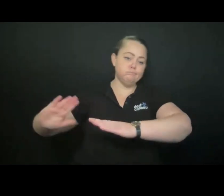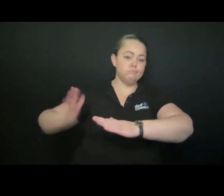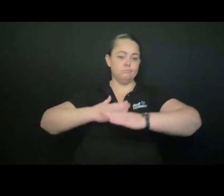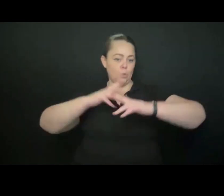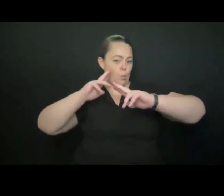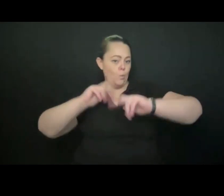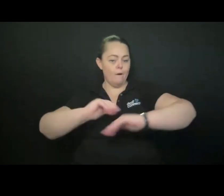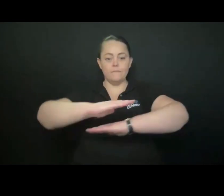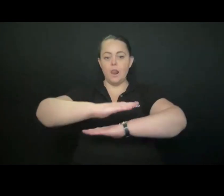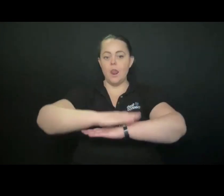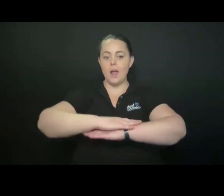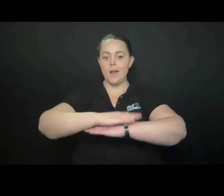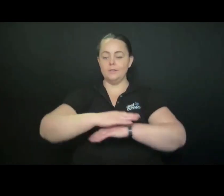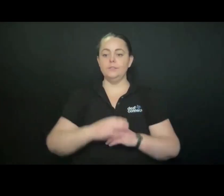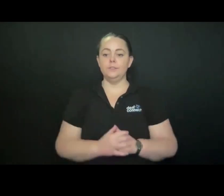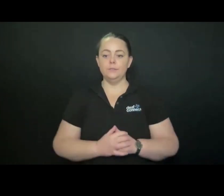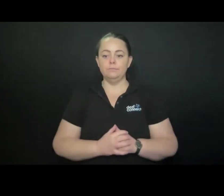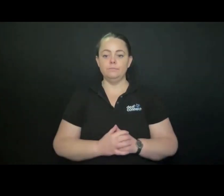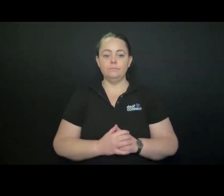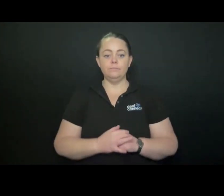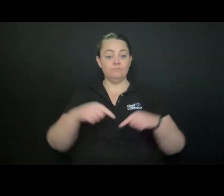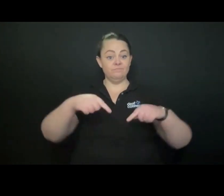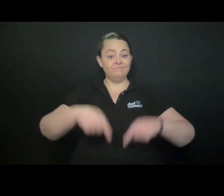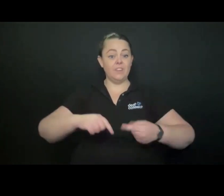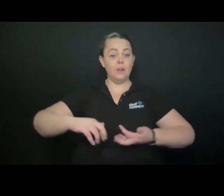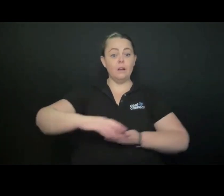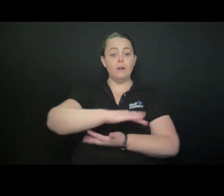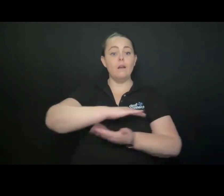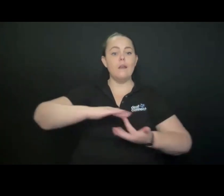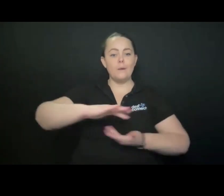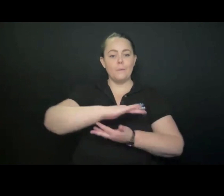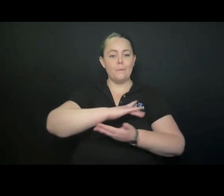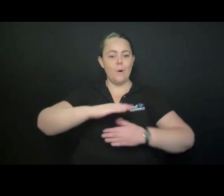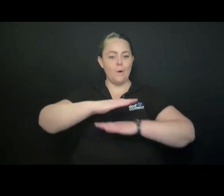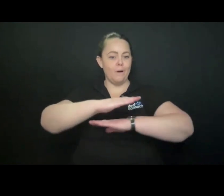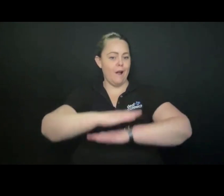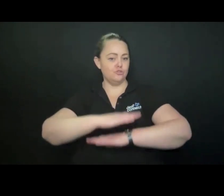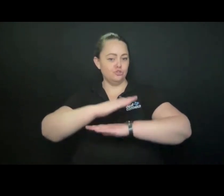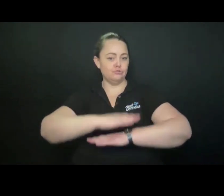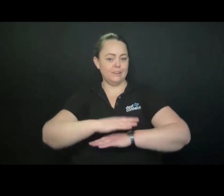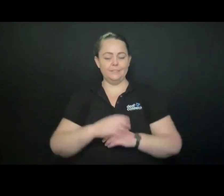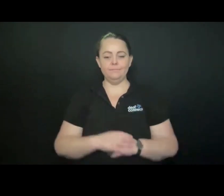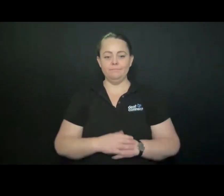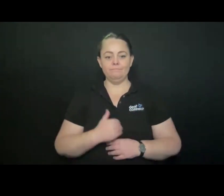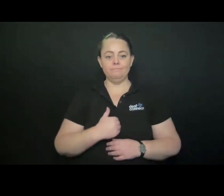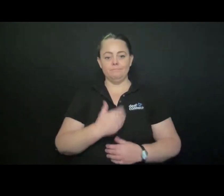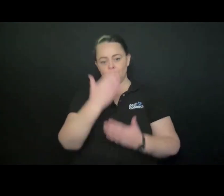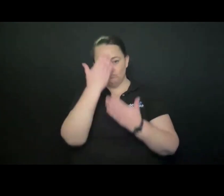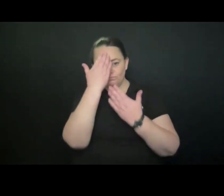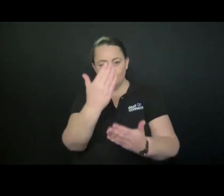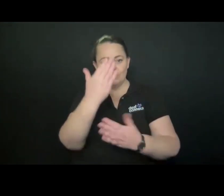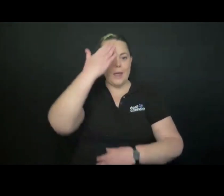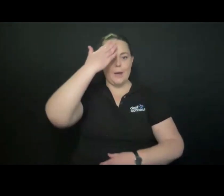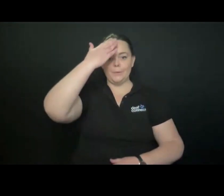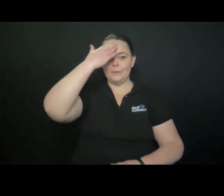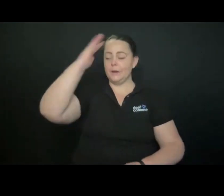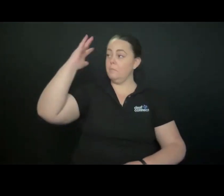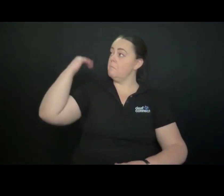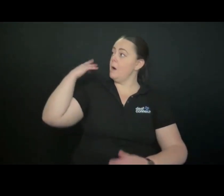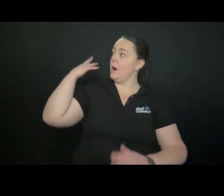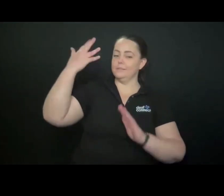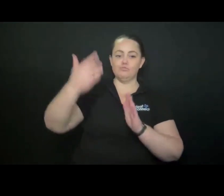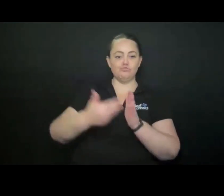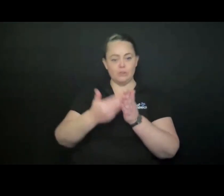is being broadcast from the lands of Ngunnawal and the Ngambri people. I want to pay my respects to elders past,